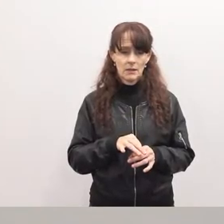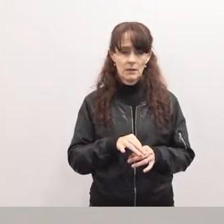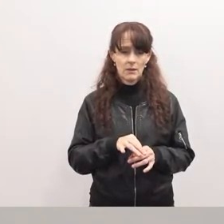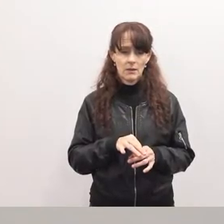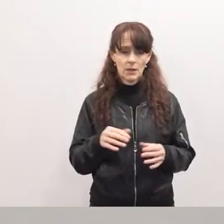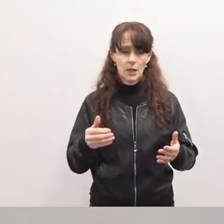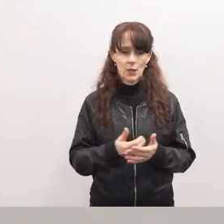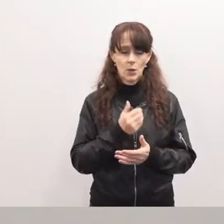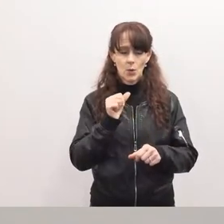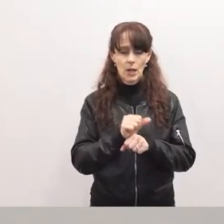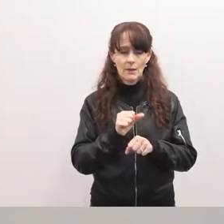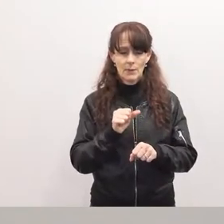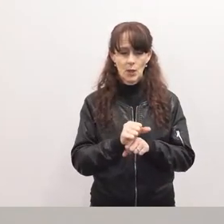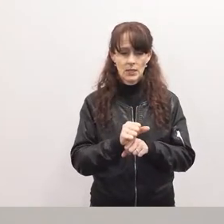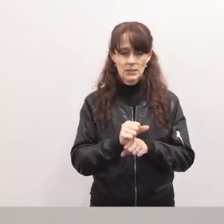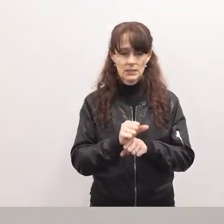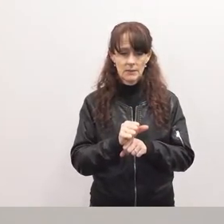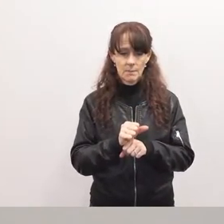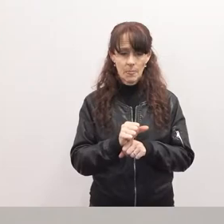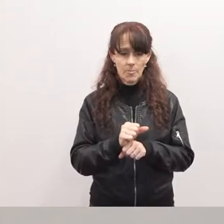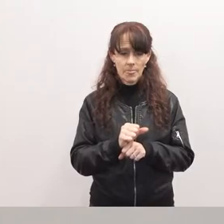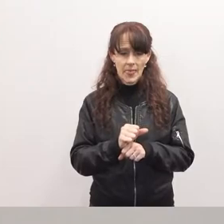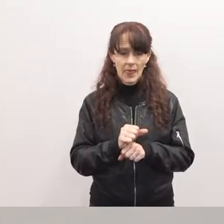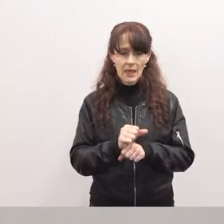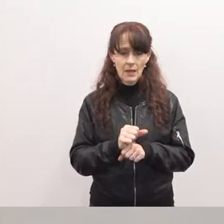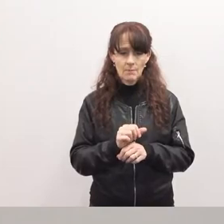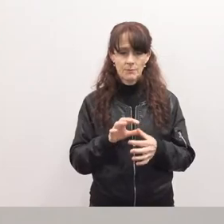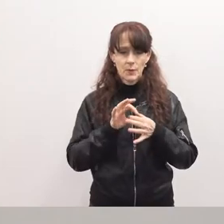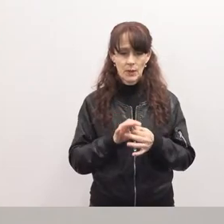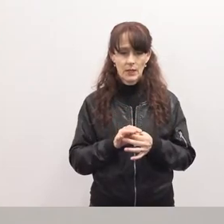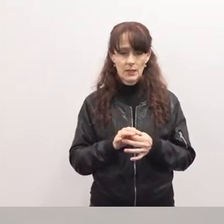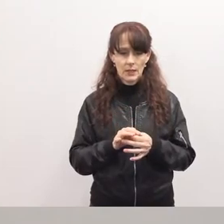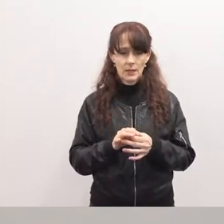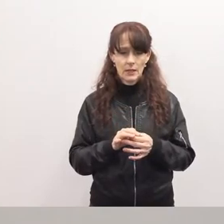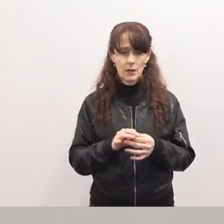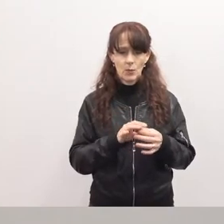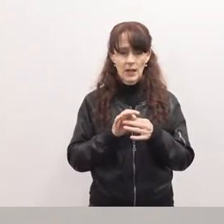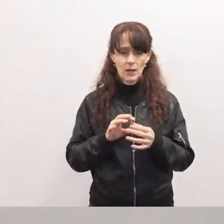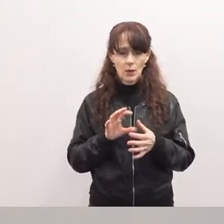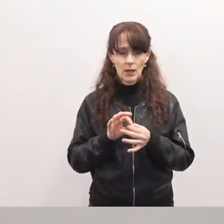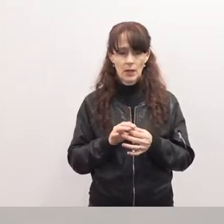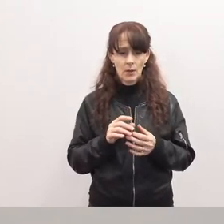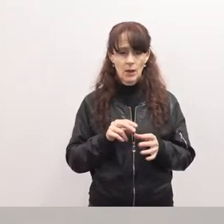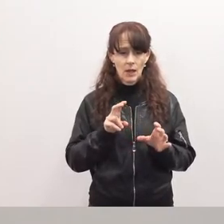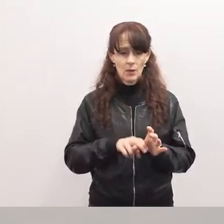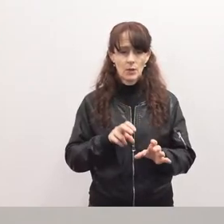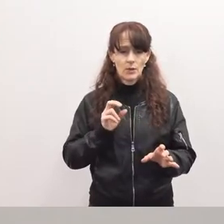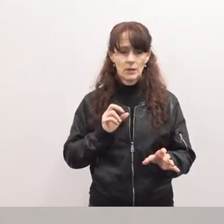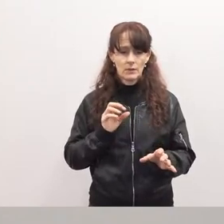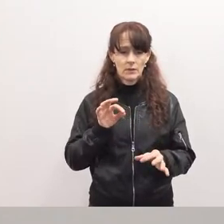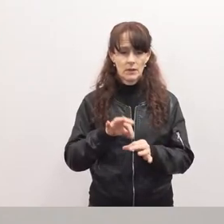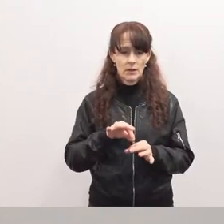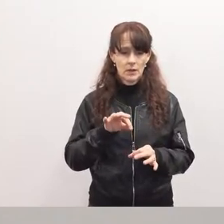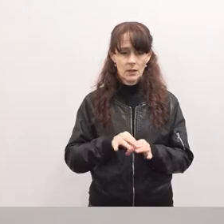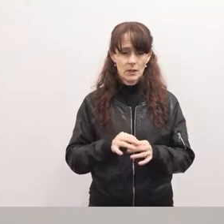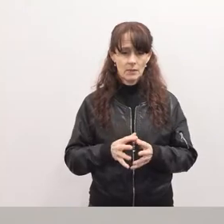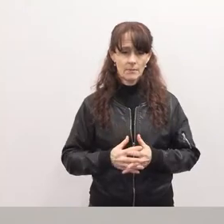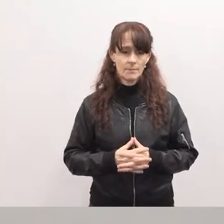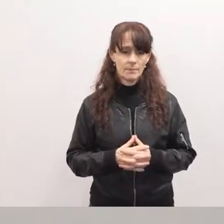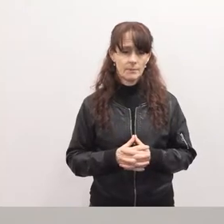new employees or whatever, and we were related or connected in some way? Would we have to recuse ourselves in that